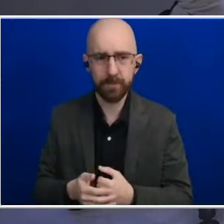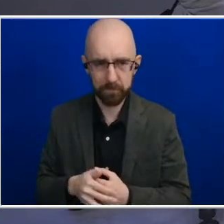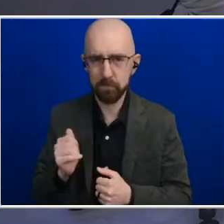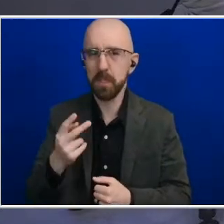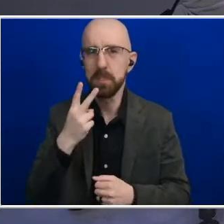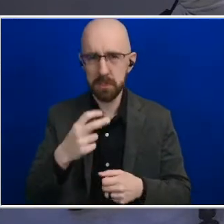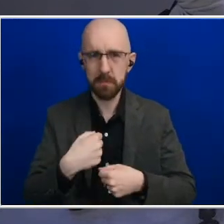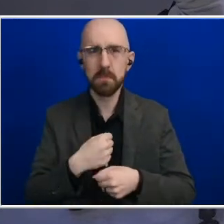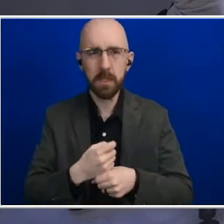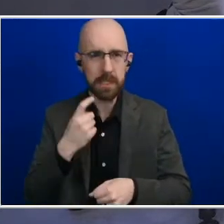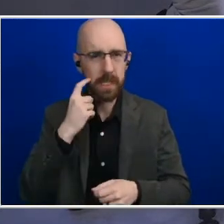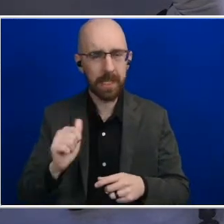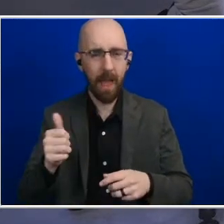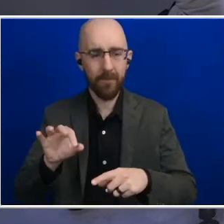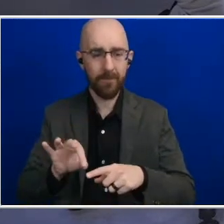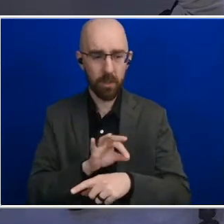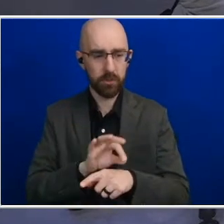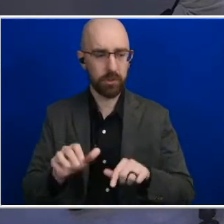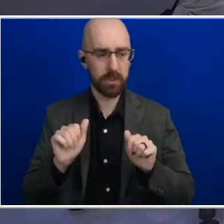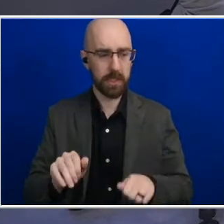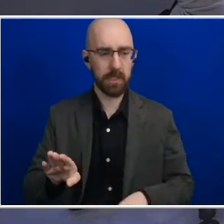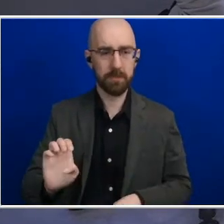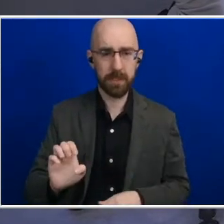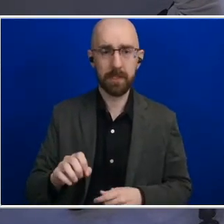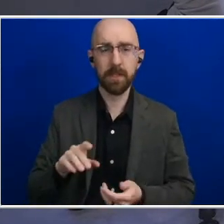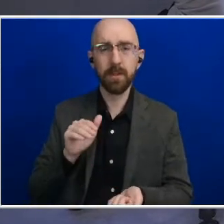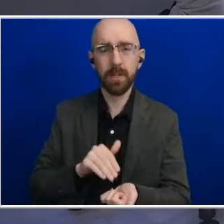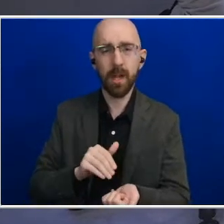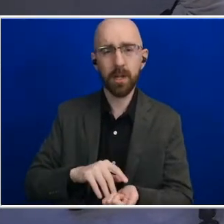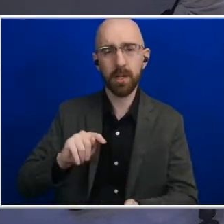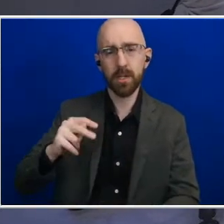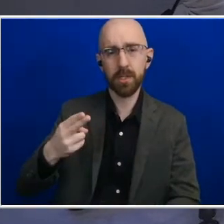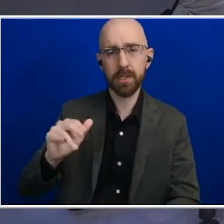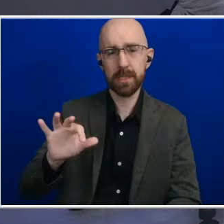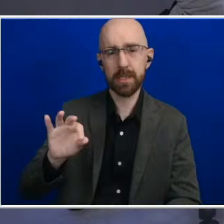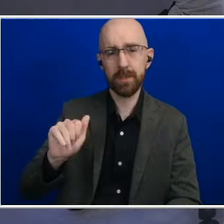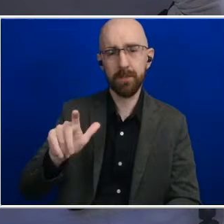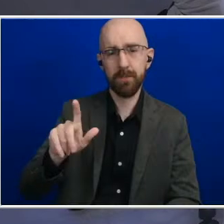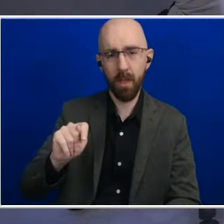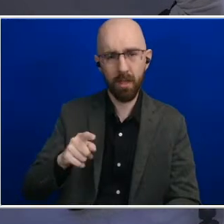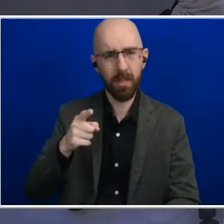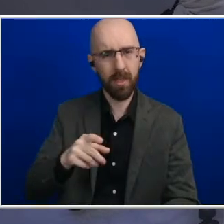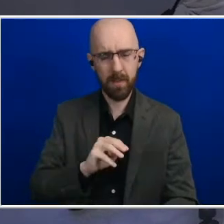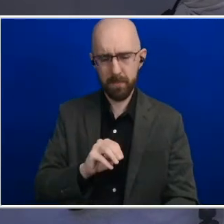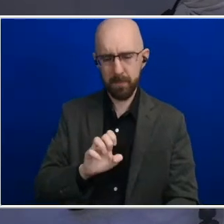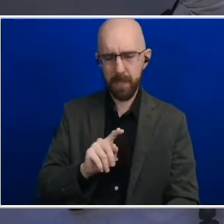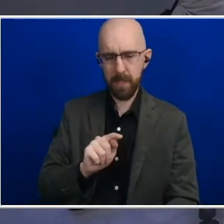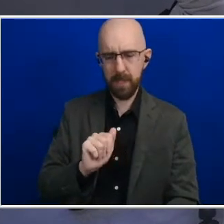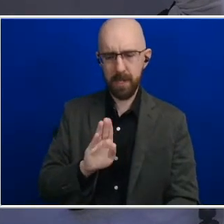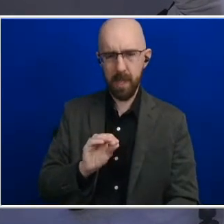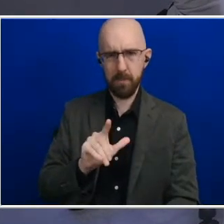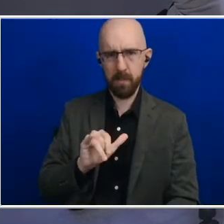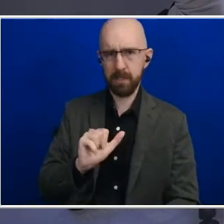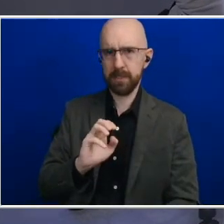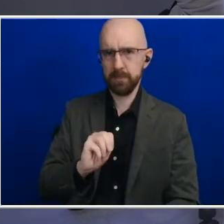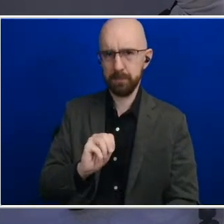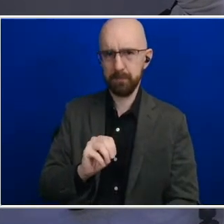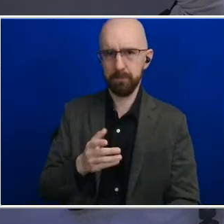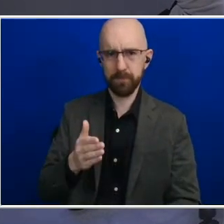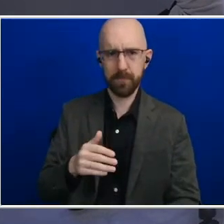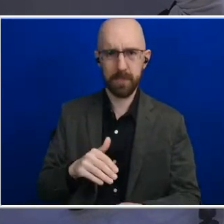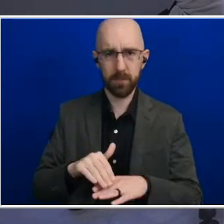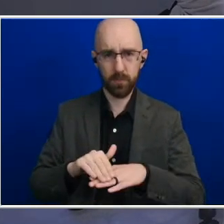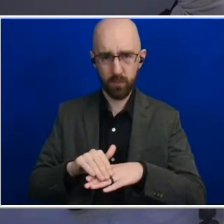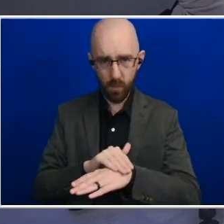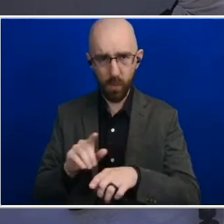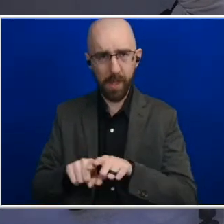can you be? So, Dr. Tiefel, how much does a person's metabolism slow down as they age? One thing I've